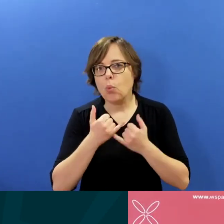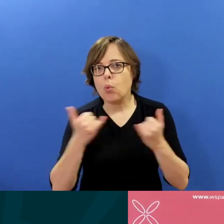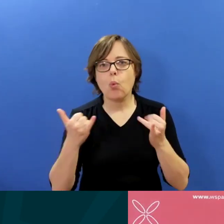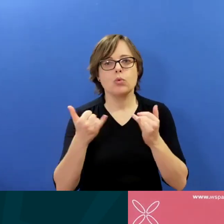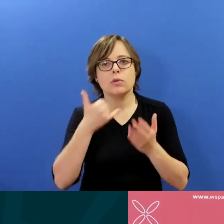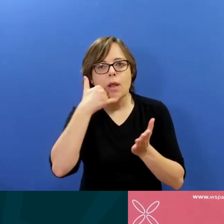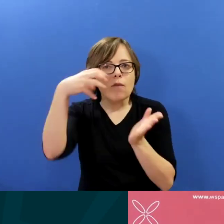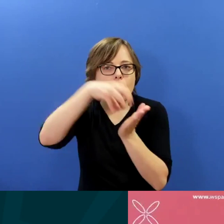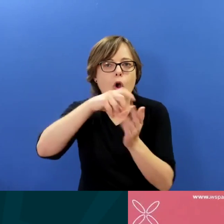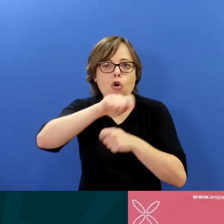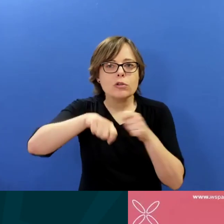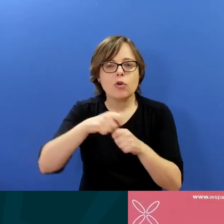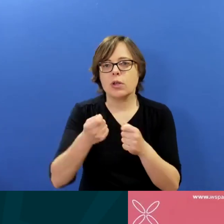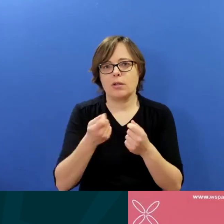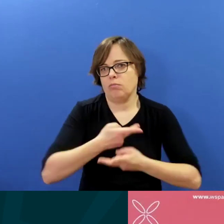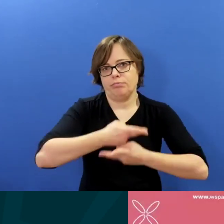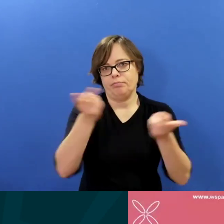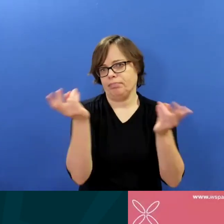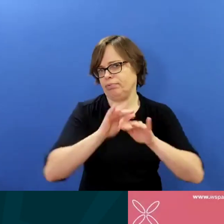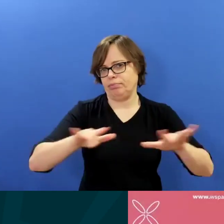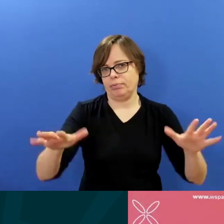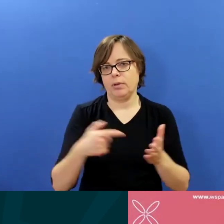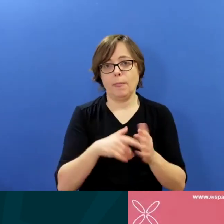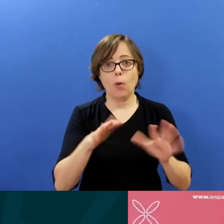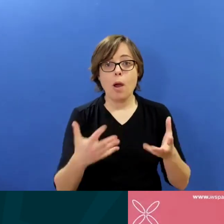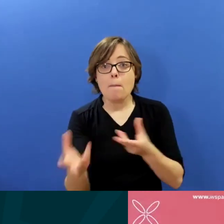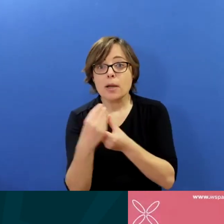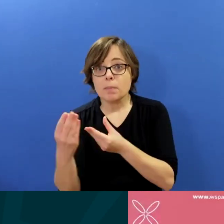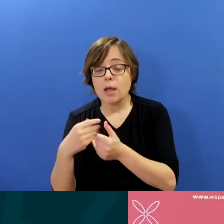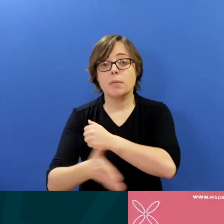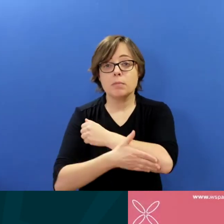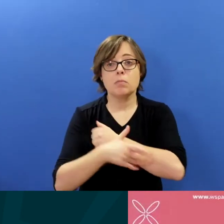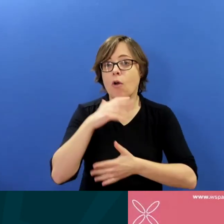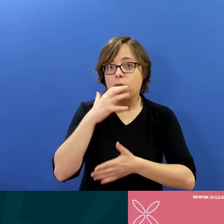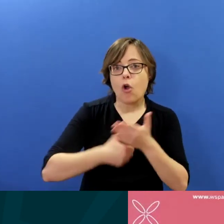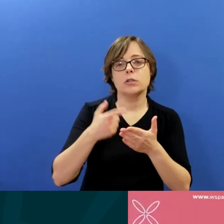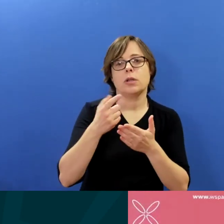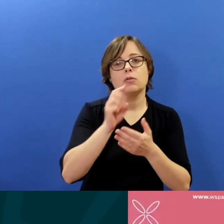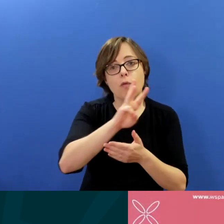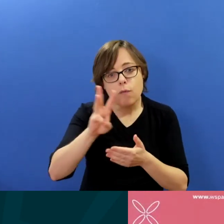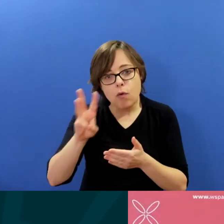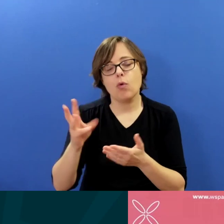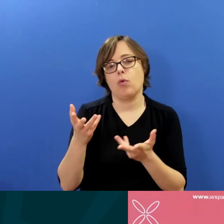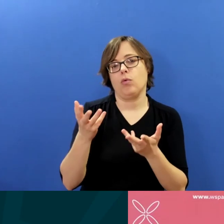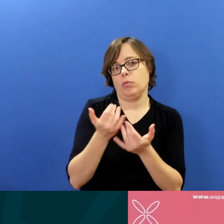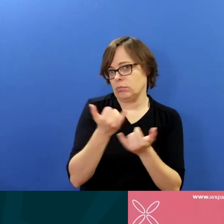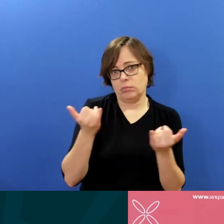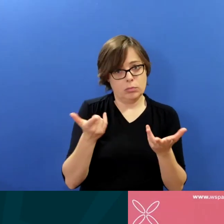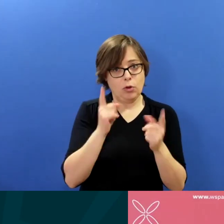The commonplace availability of online solutions for participation as well, and an online platform, I